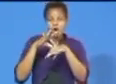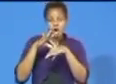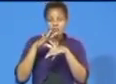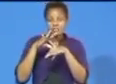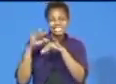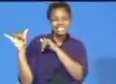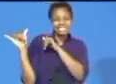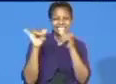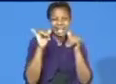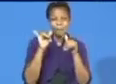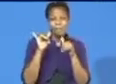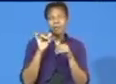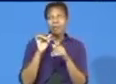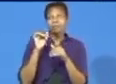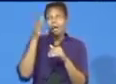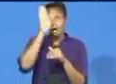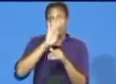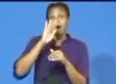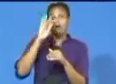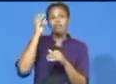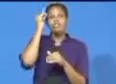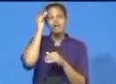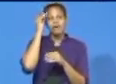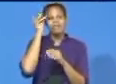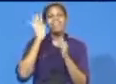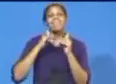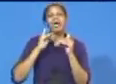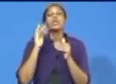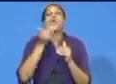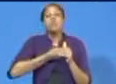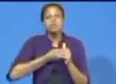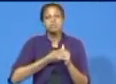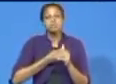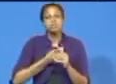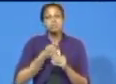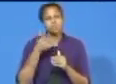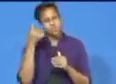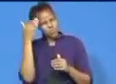why many people fail to come to Christ